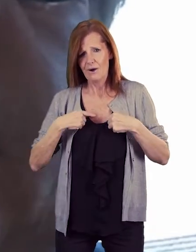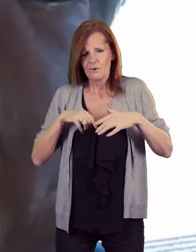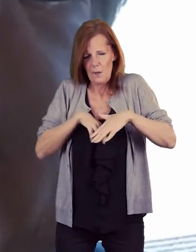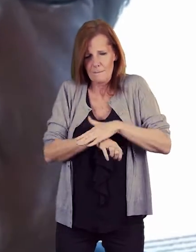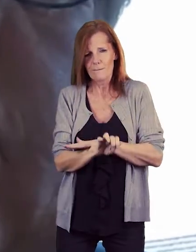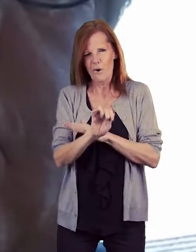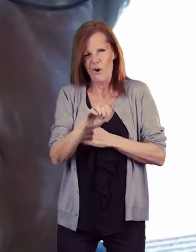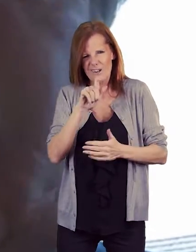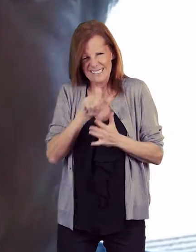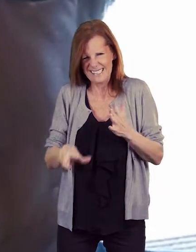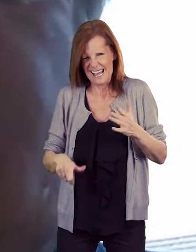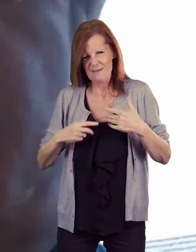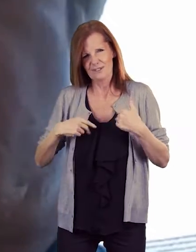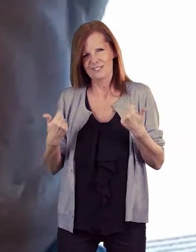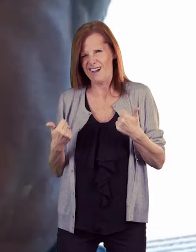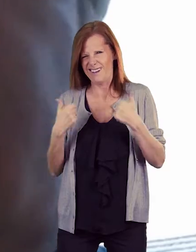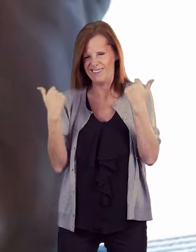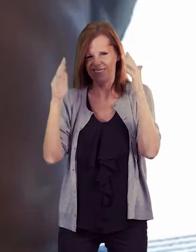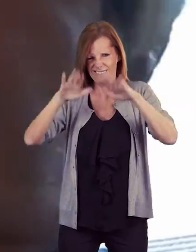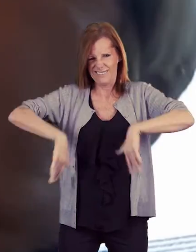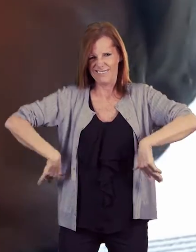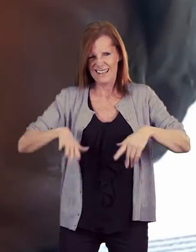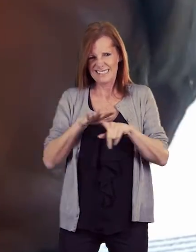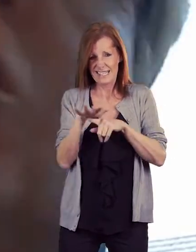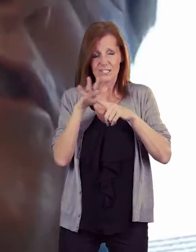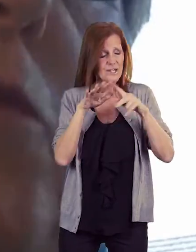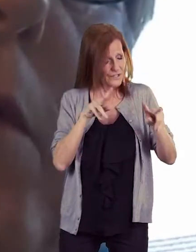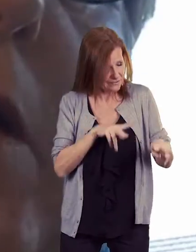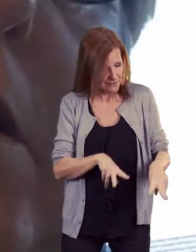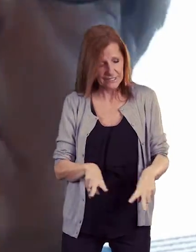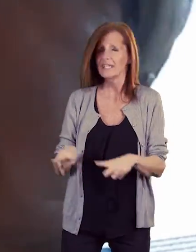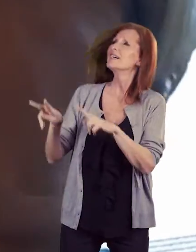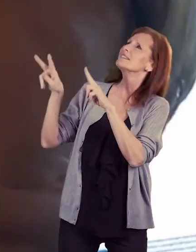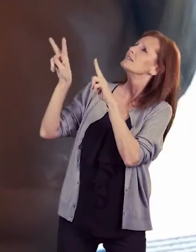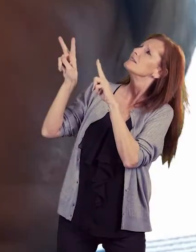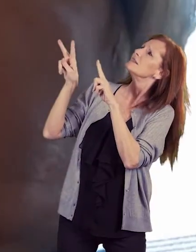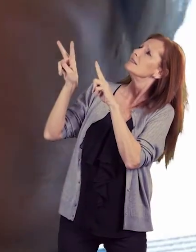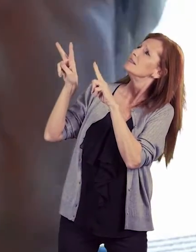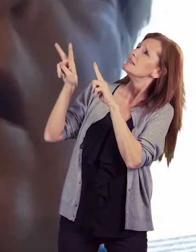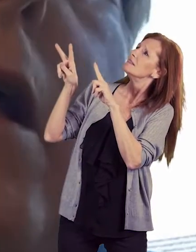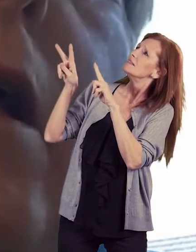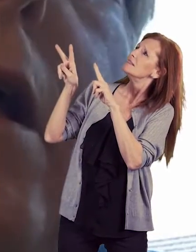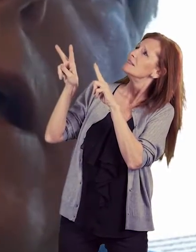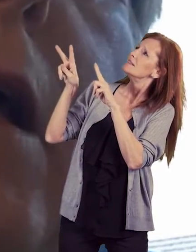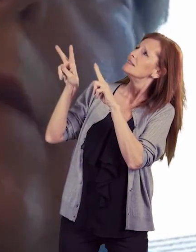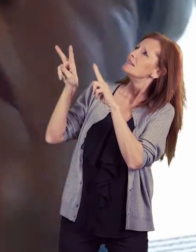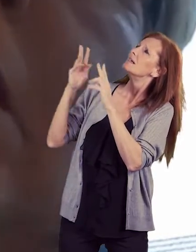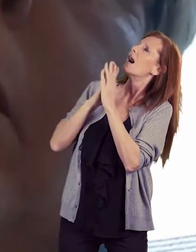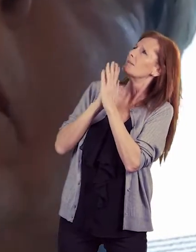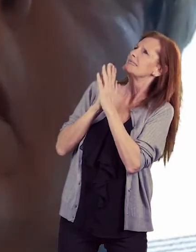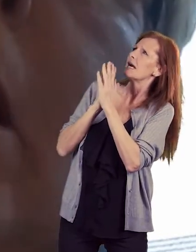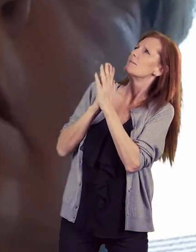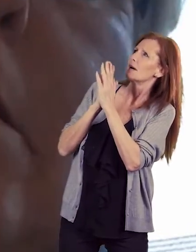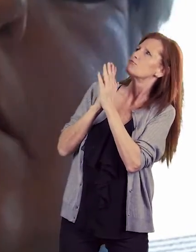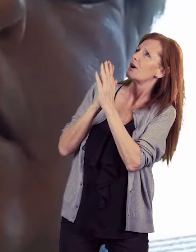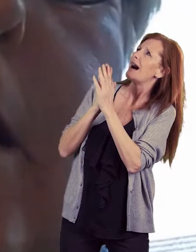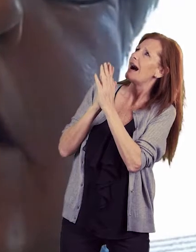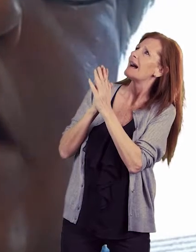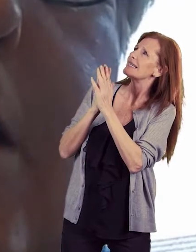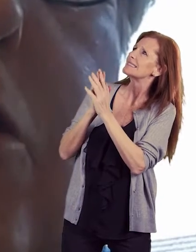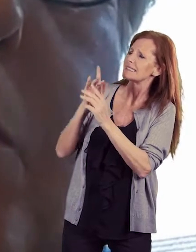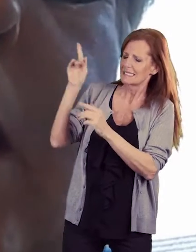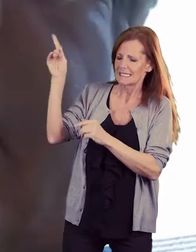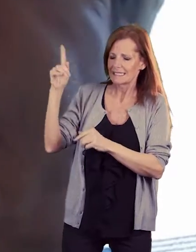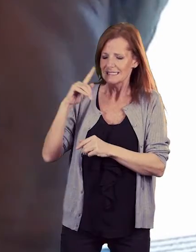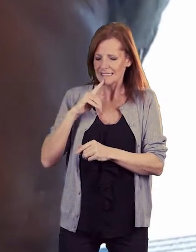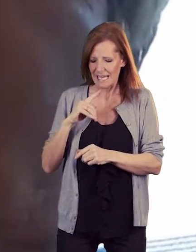disabled, I have quite a good dry sense of humour. And I just turned to him and I said to him, "I'm saying my prayers." And he